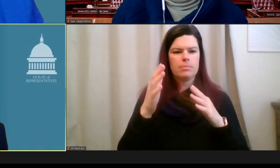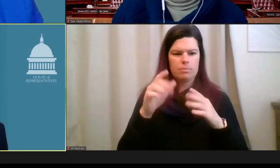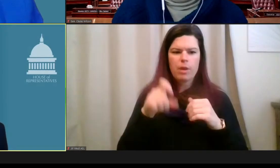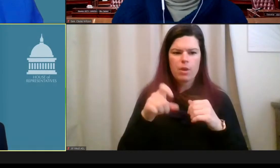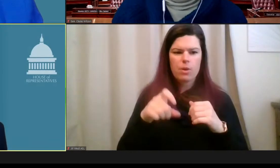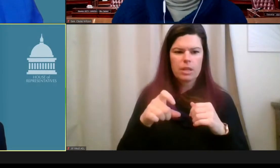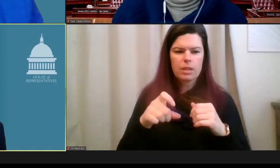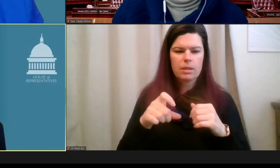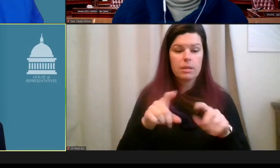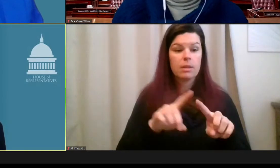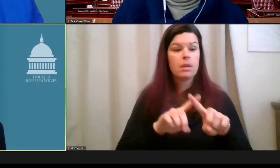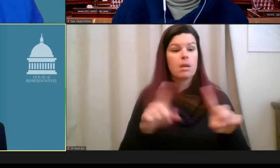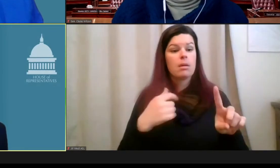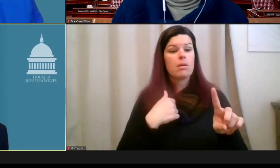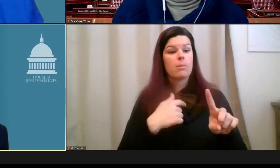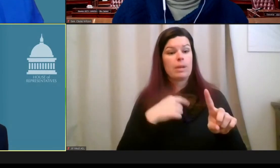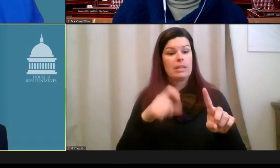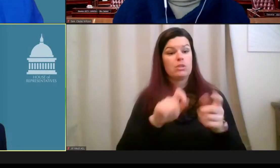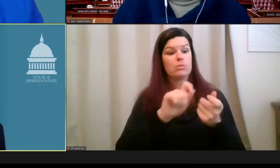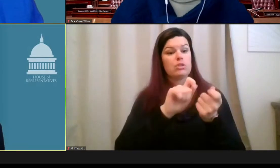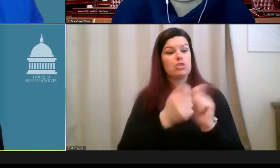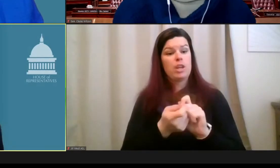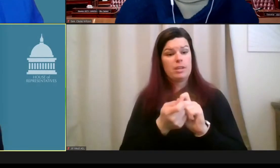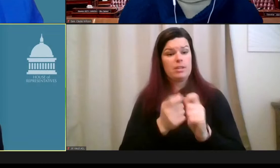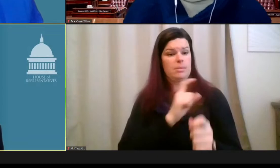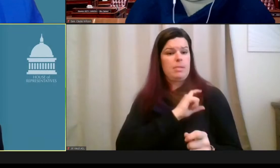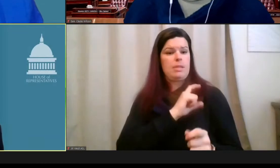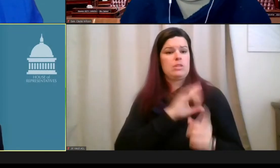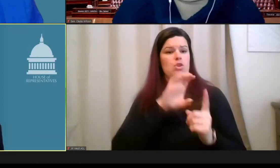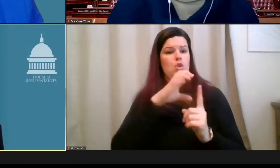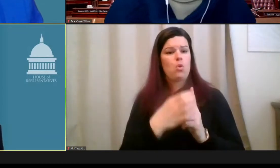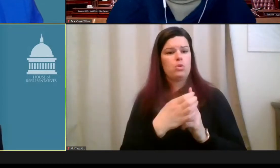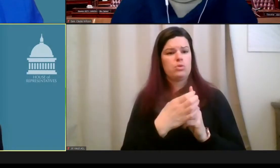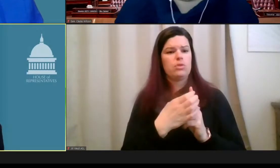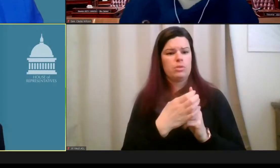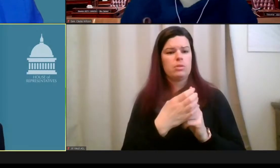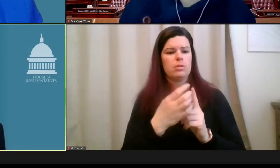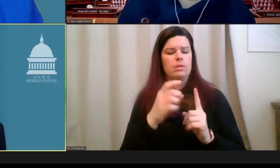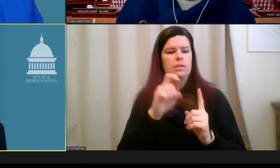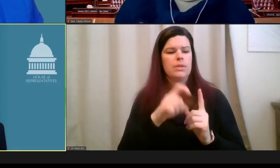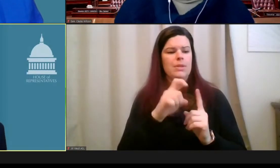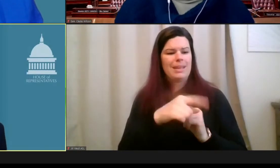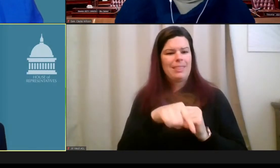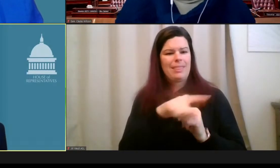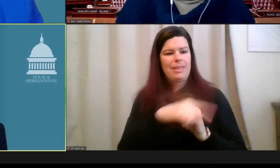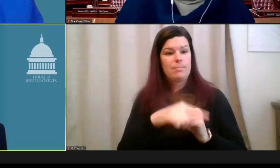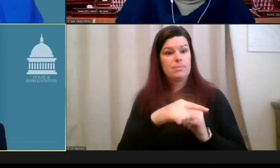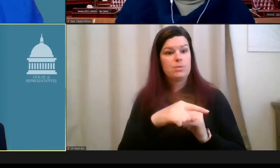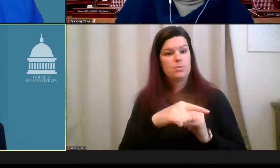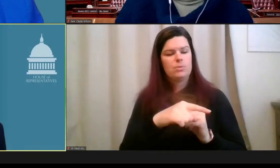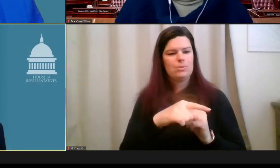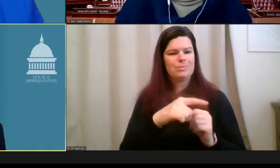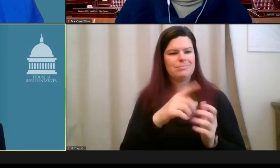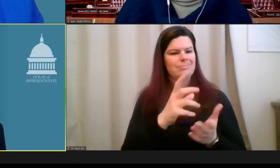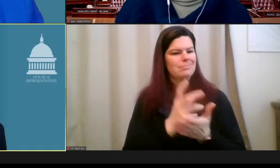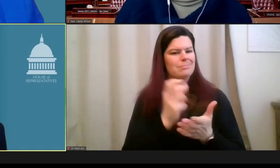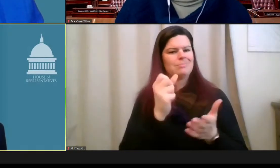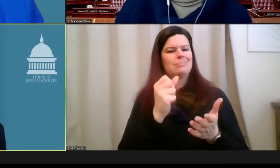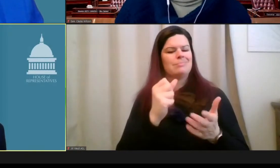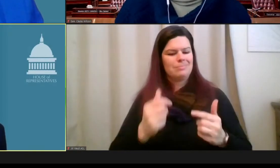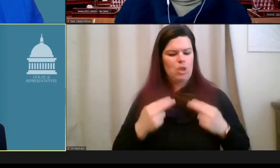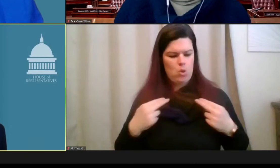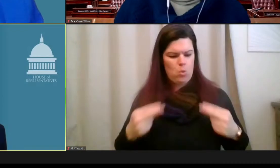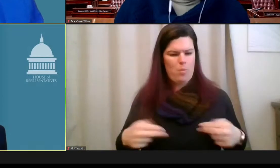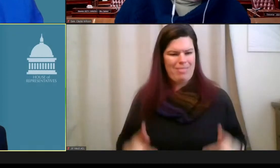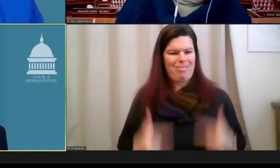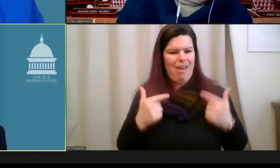culture so that it is a priority and we can rebuild trust within our communities. I'll start by saying we have three main